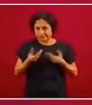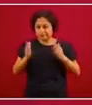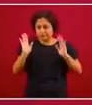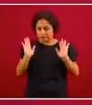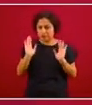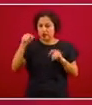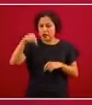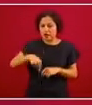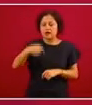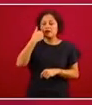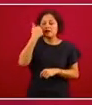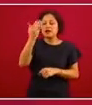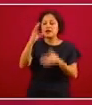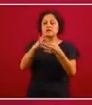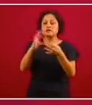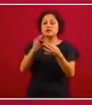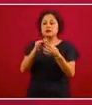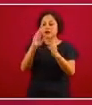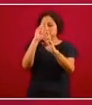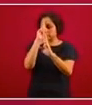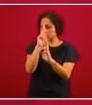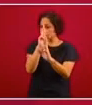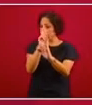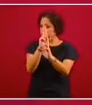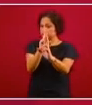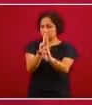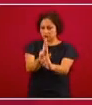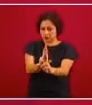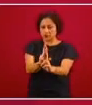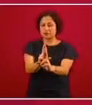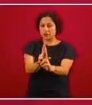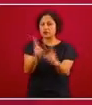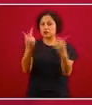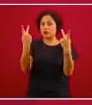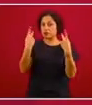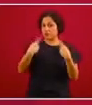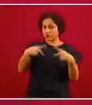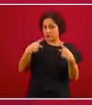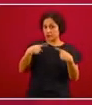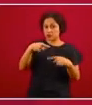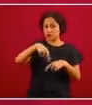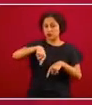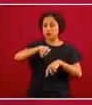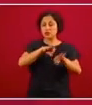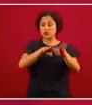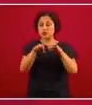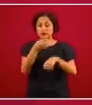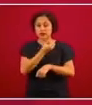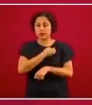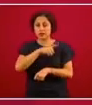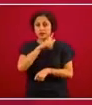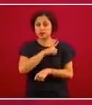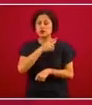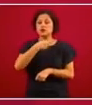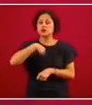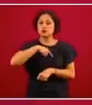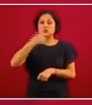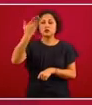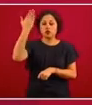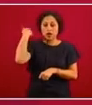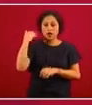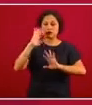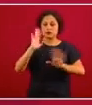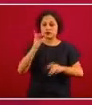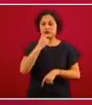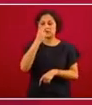And I want to say, and because of this, I want to express my gratitude and my respect to all of